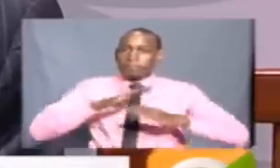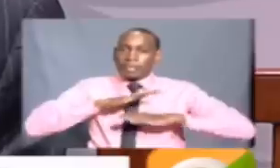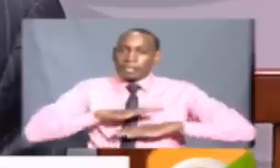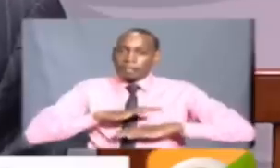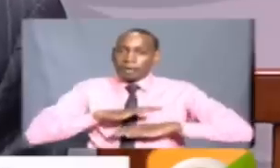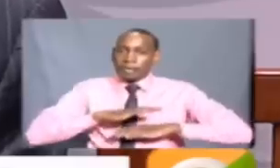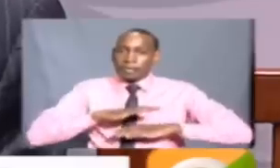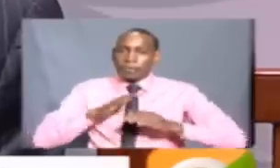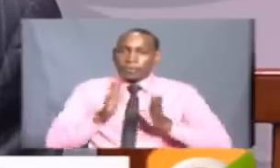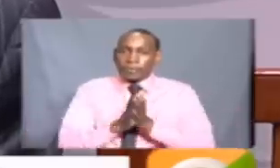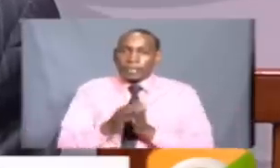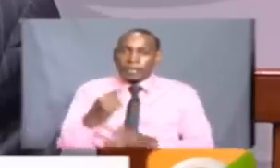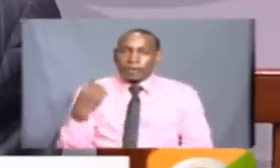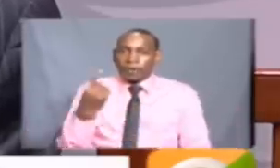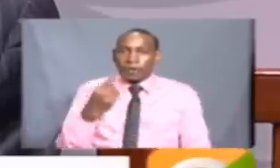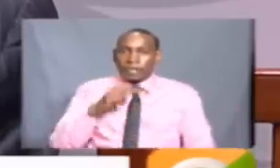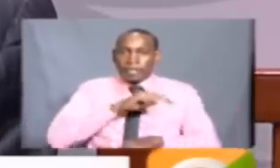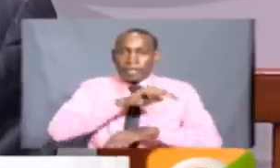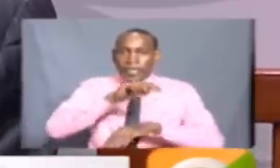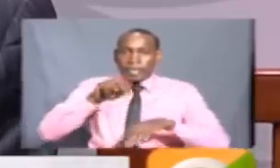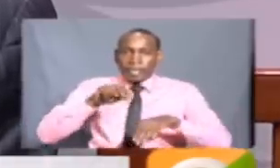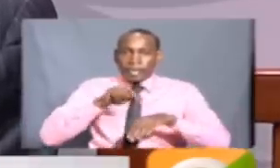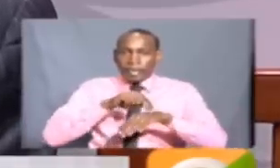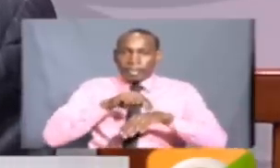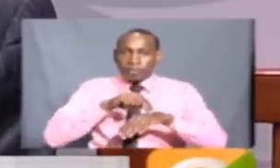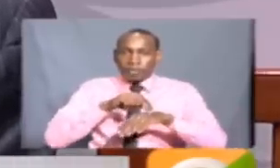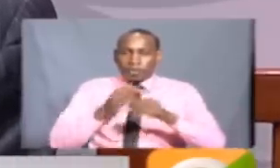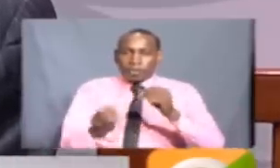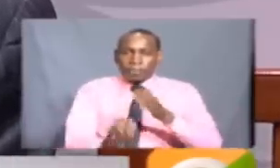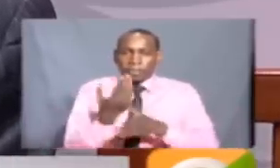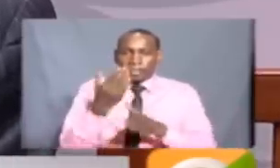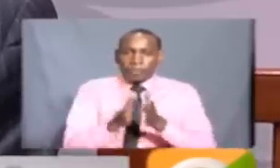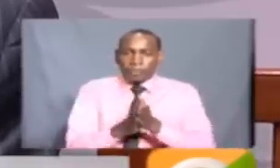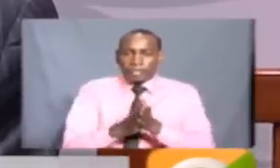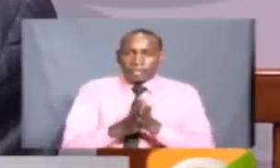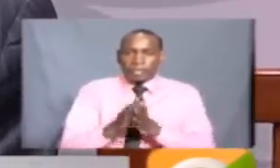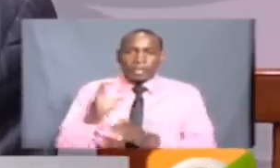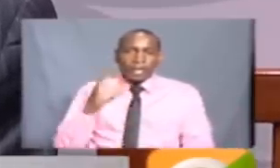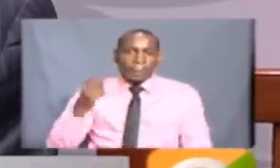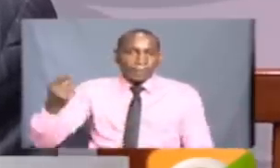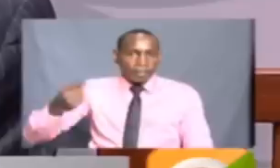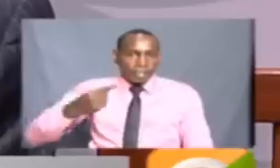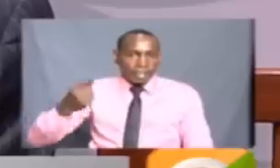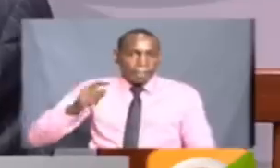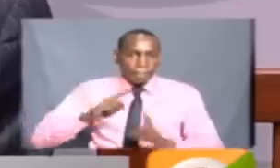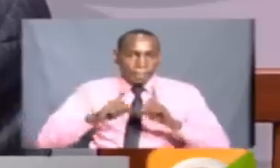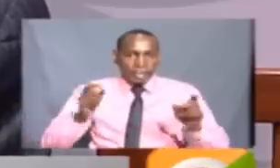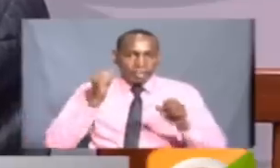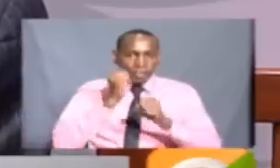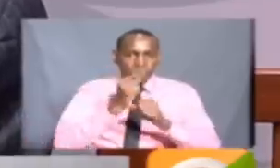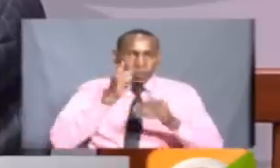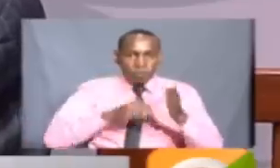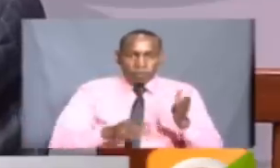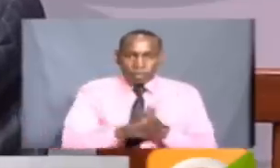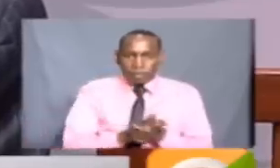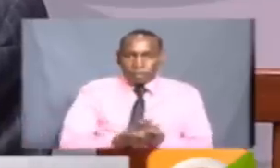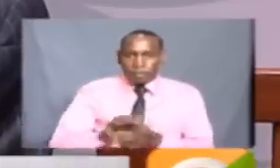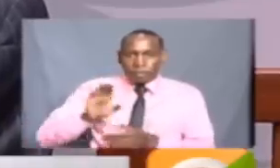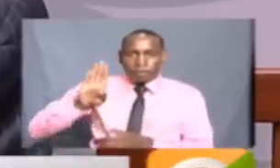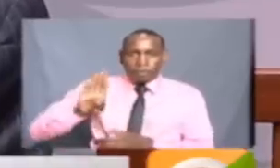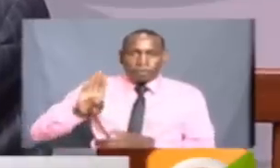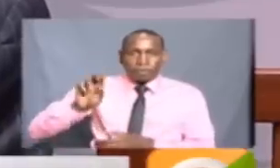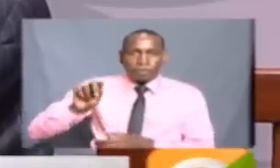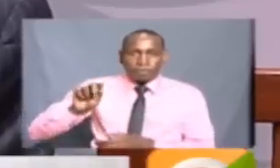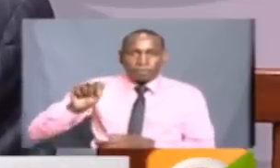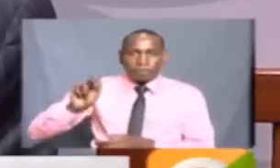satisfied with our gross national product and per capita income, but we must now do what the Bhutanese do